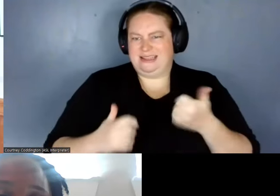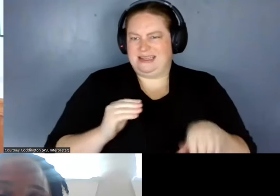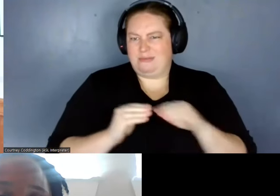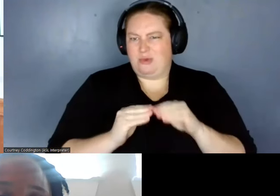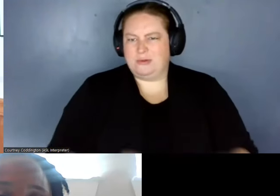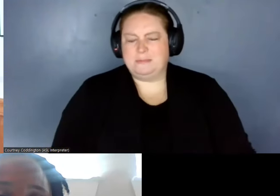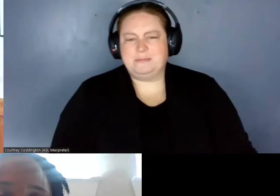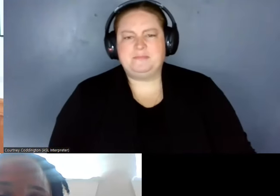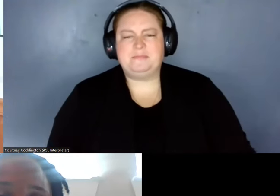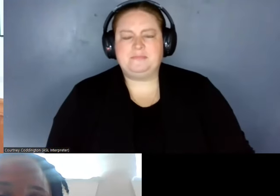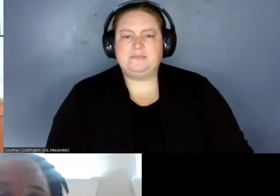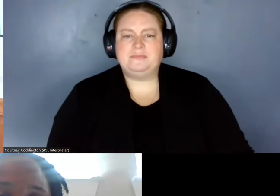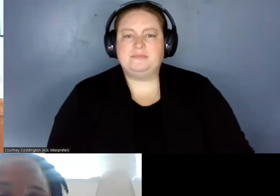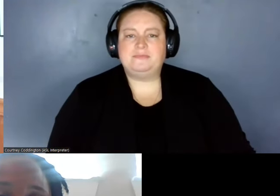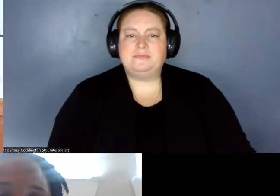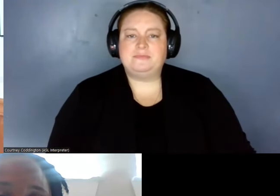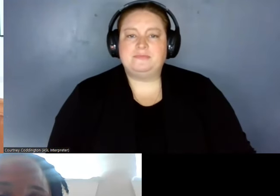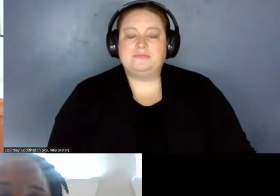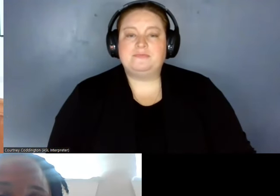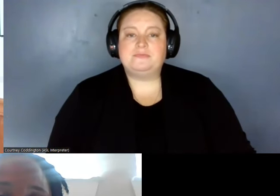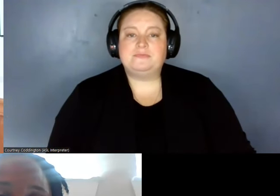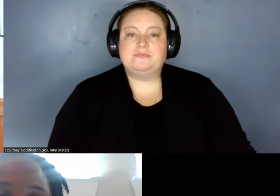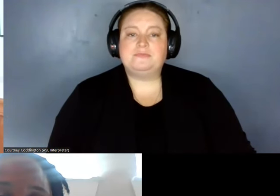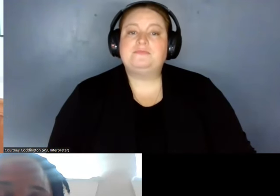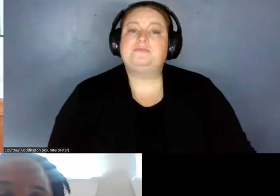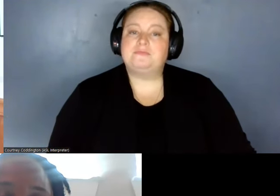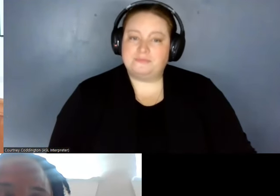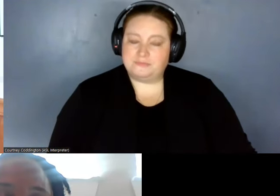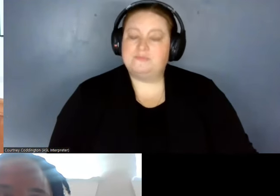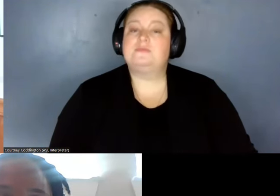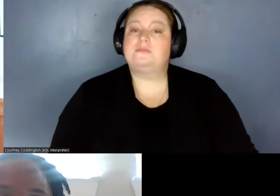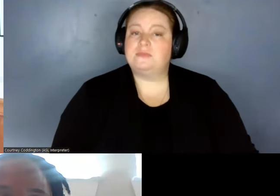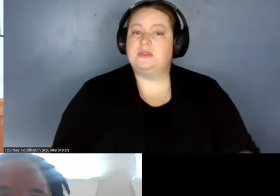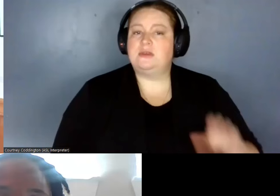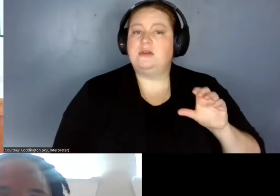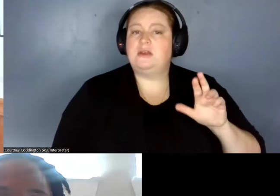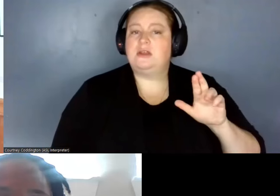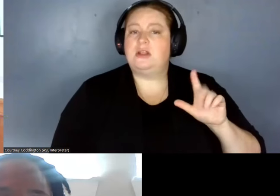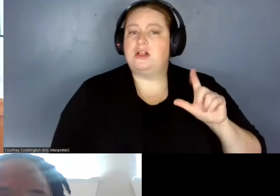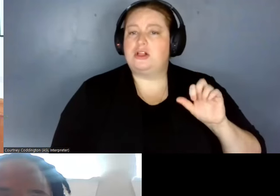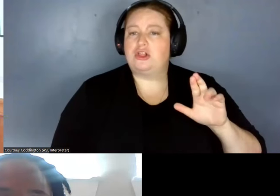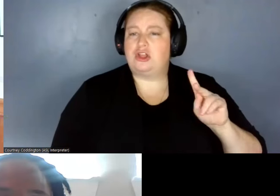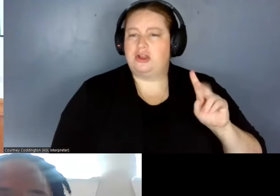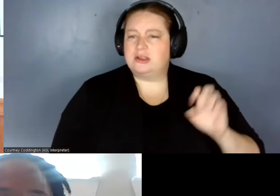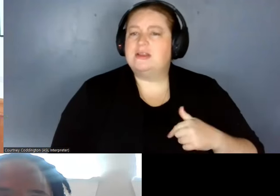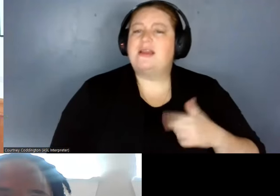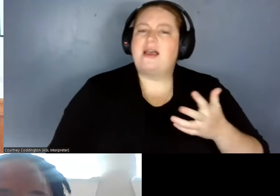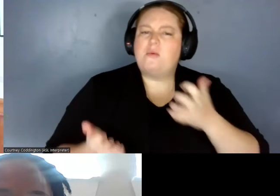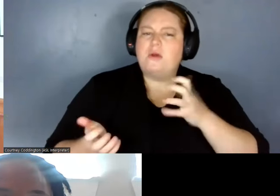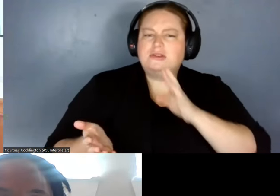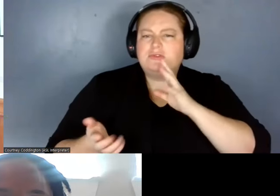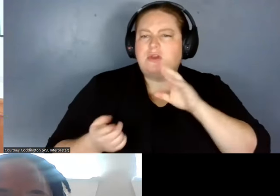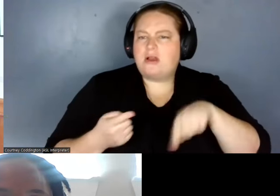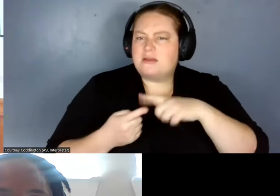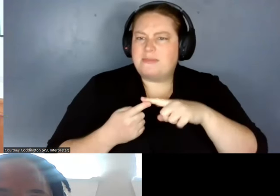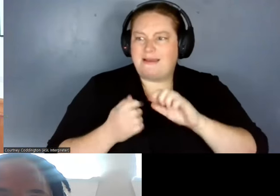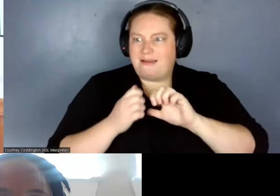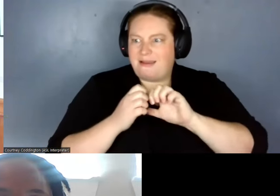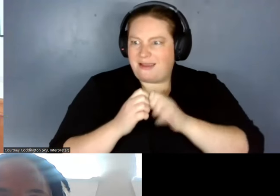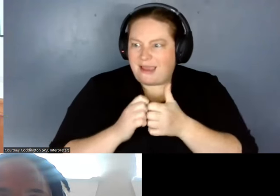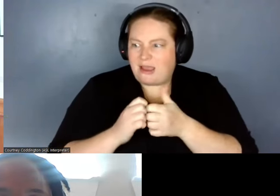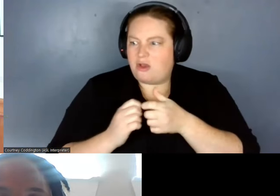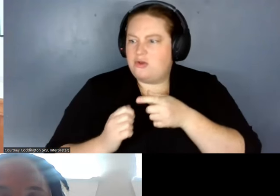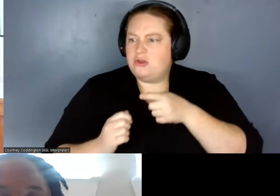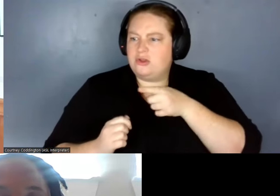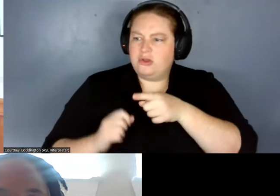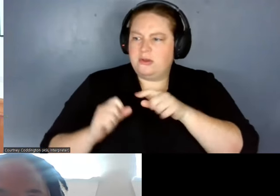I want to talk about how you've been able to channel all that you went